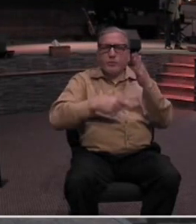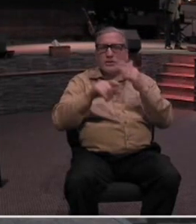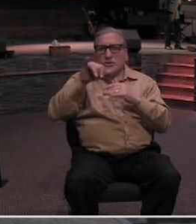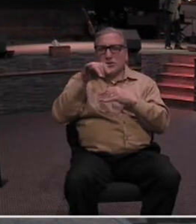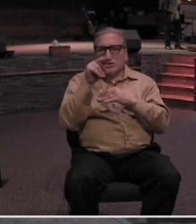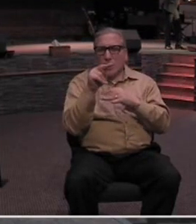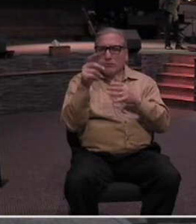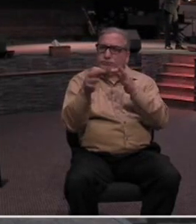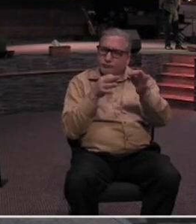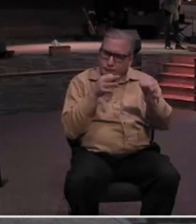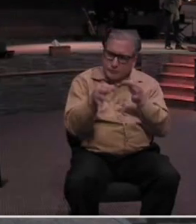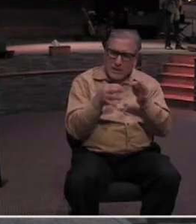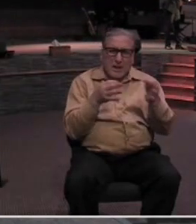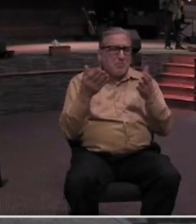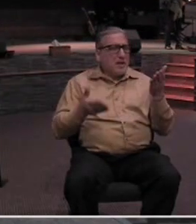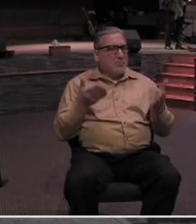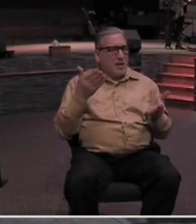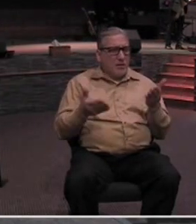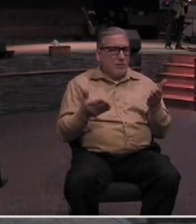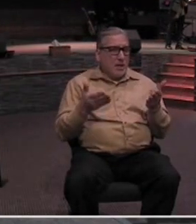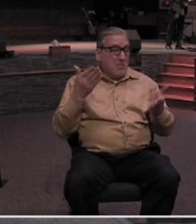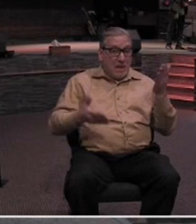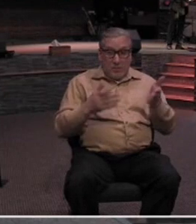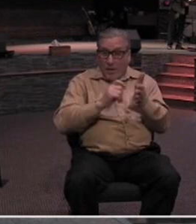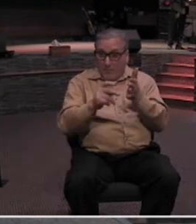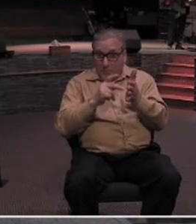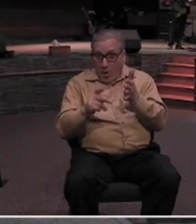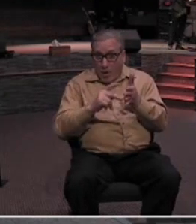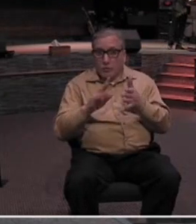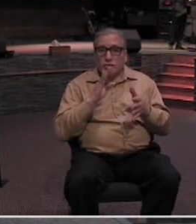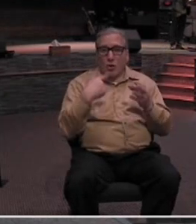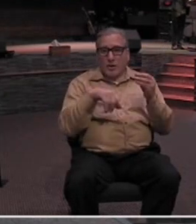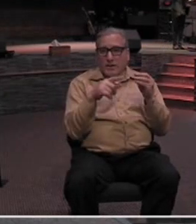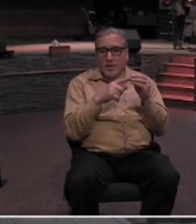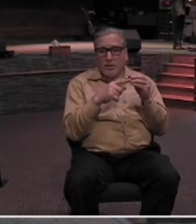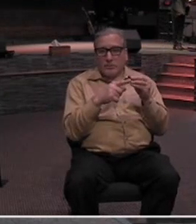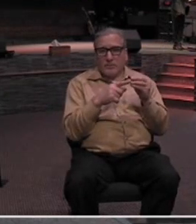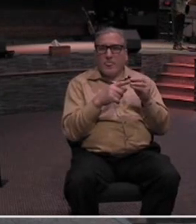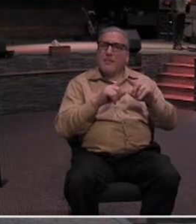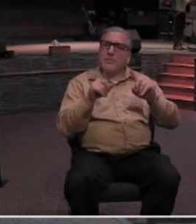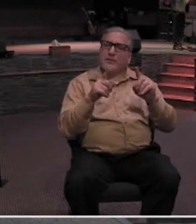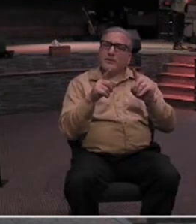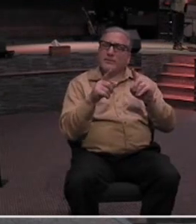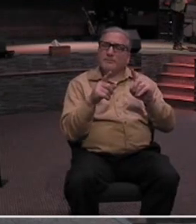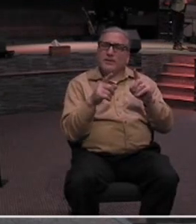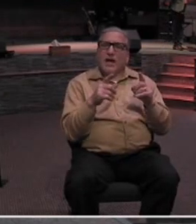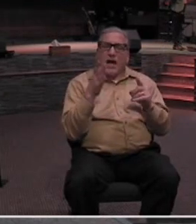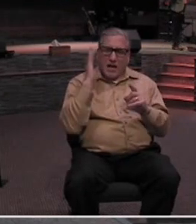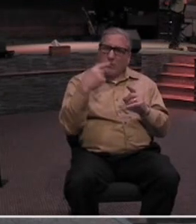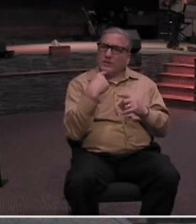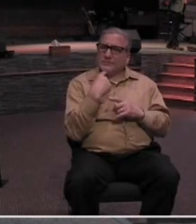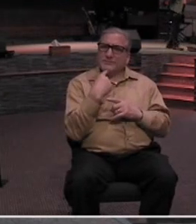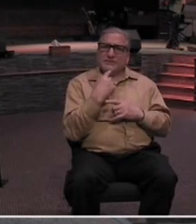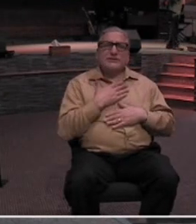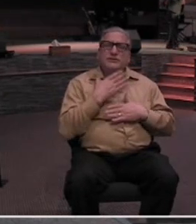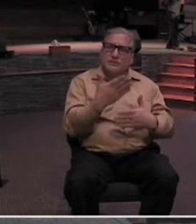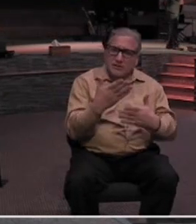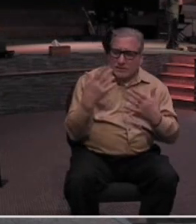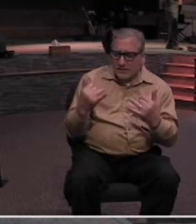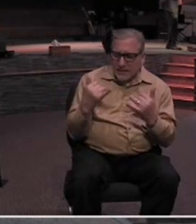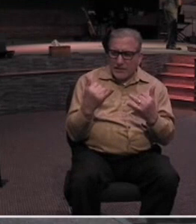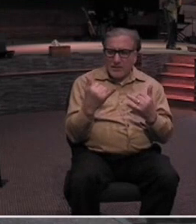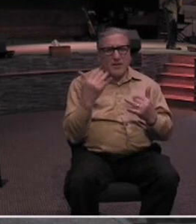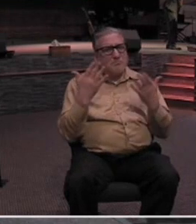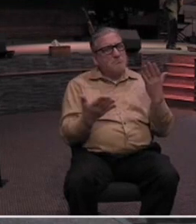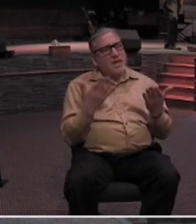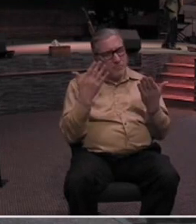describing. This could have been what Paul was referring to. But an application I will submit to you here today can be made